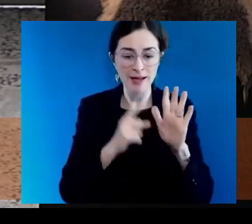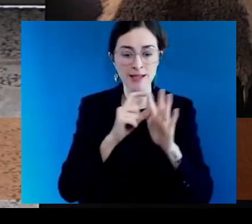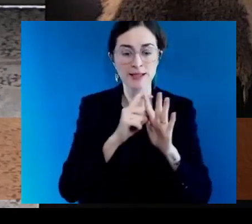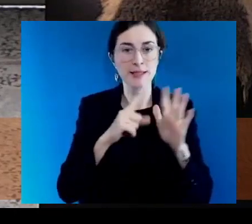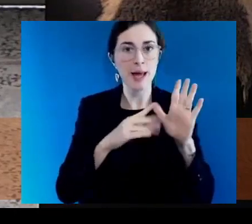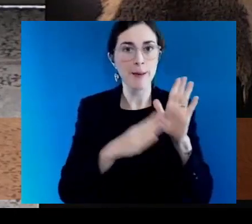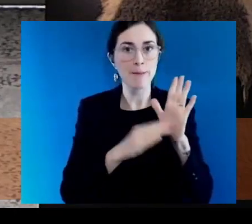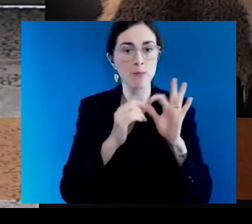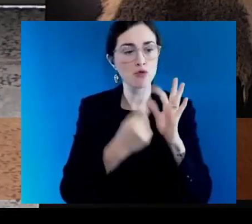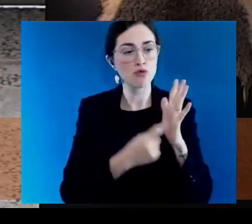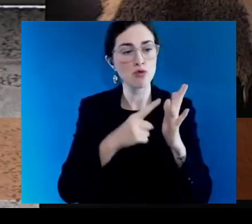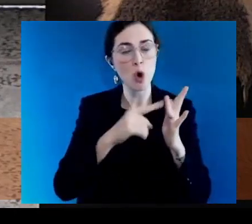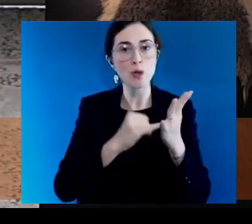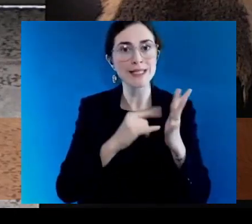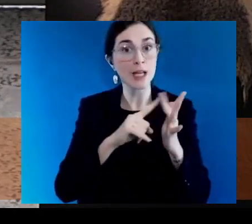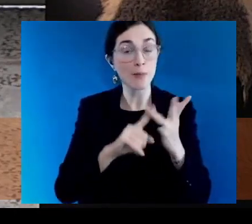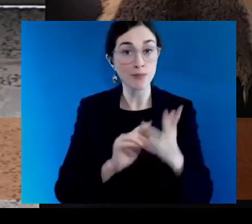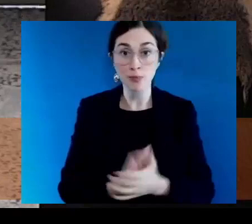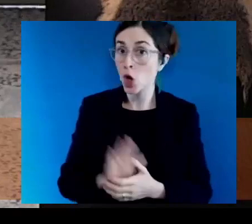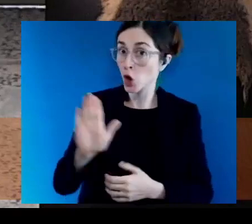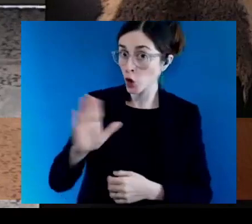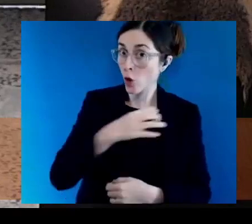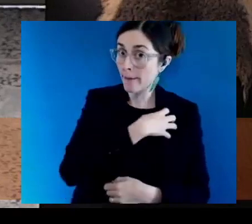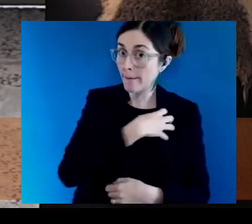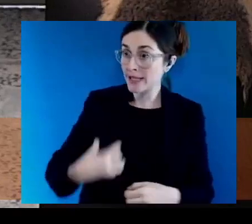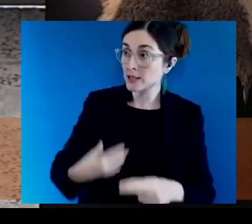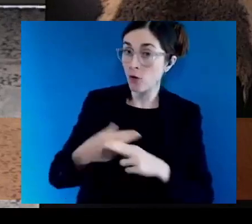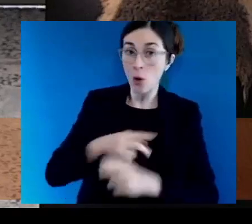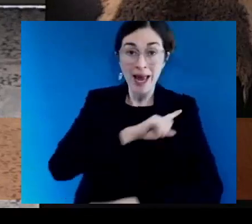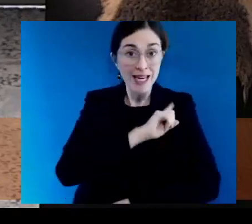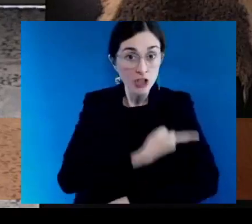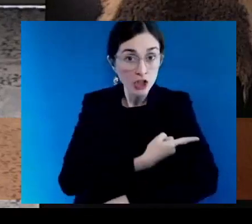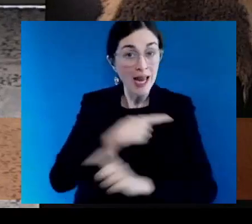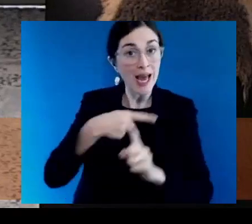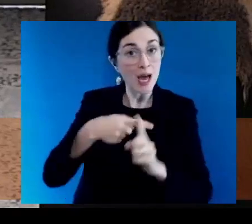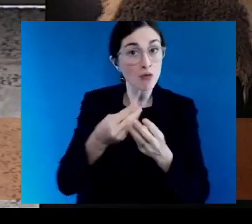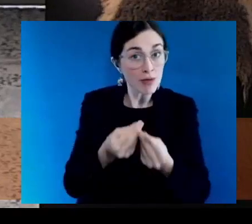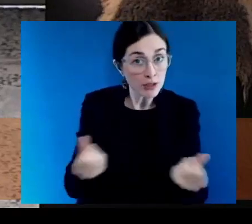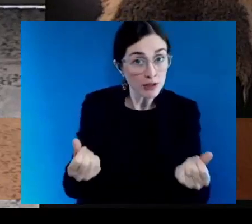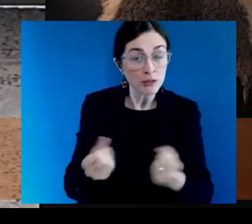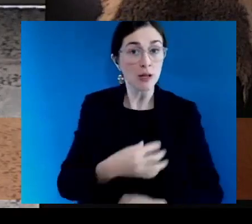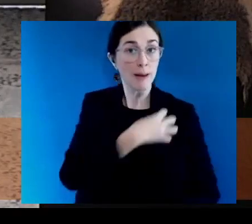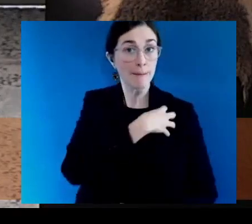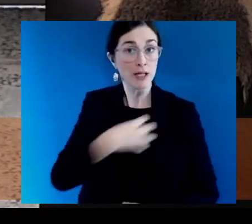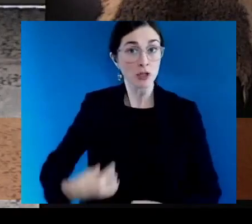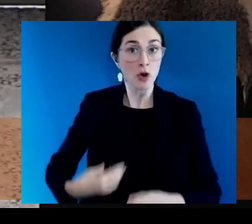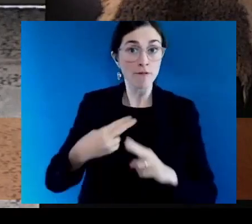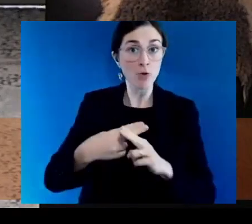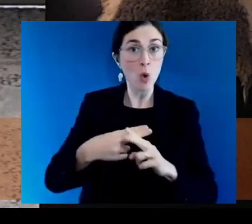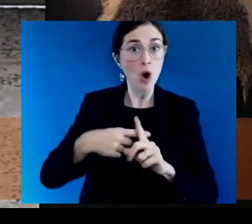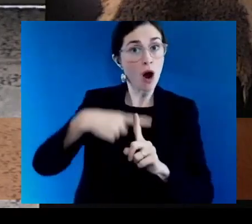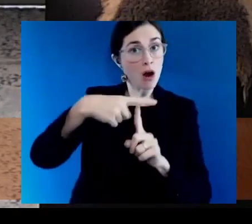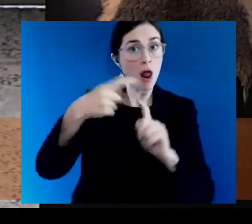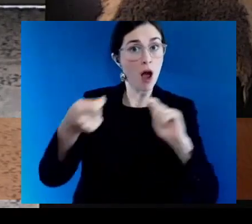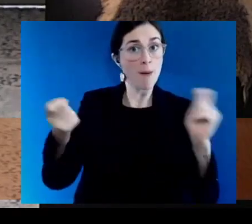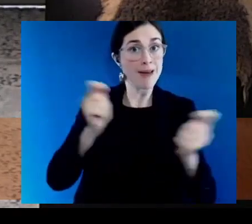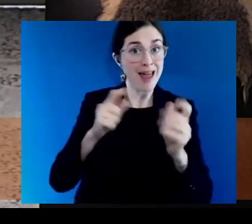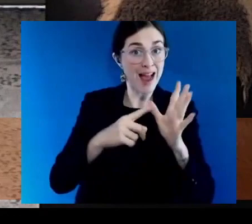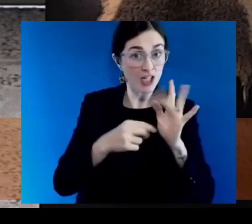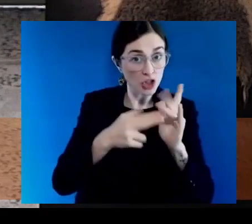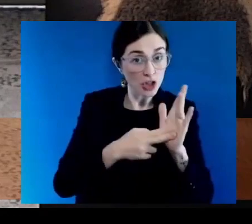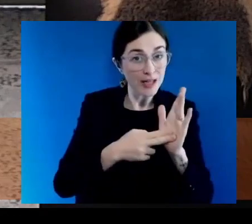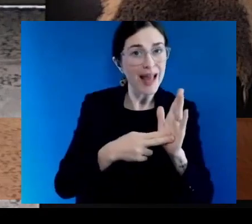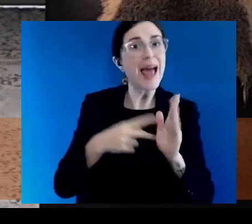Minister, you hold the positions of Minister for Energy and Resources, Minister for Climate Action and Minister for the State Electricity